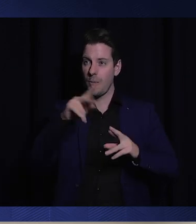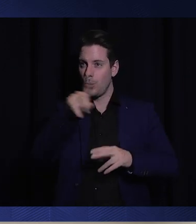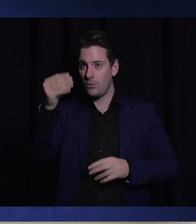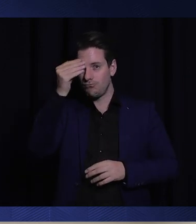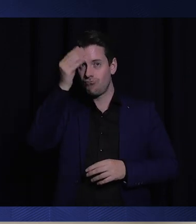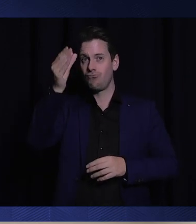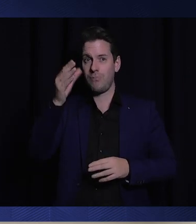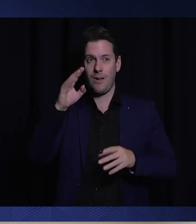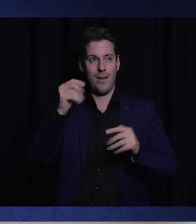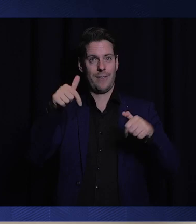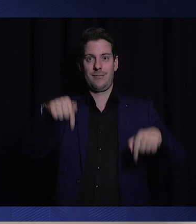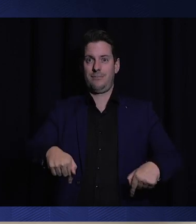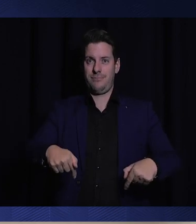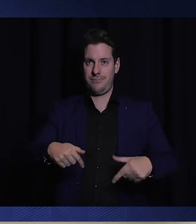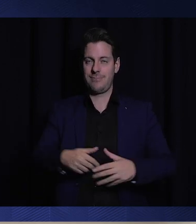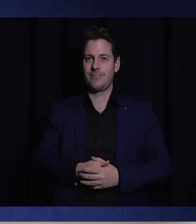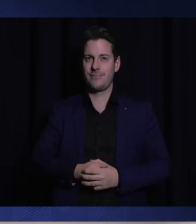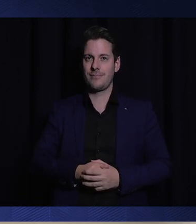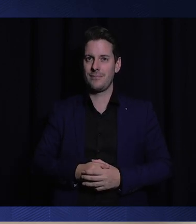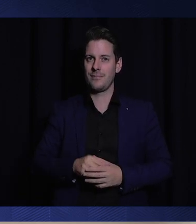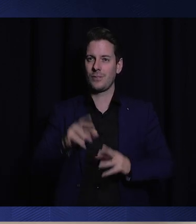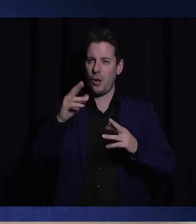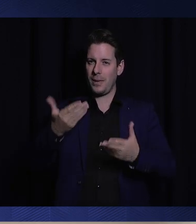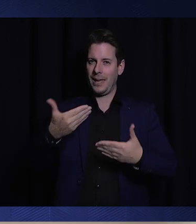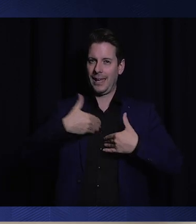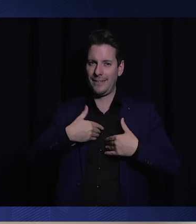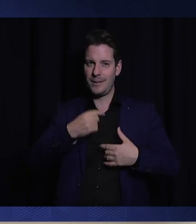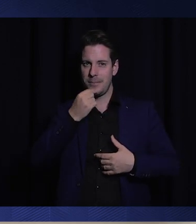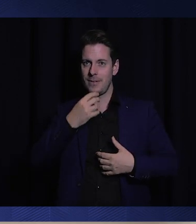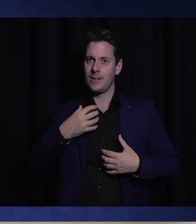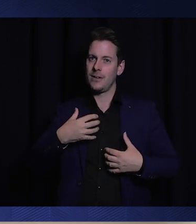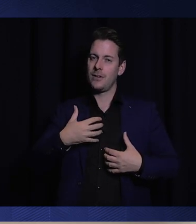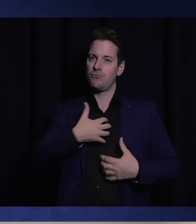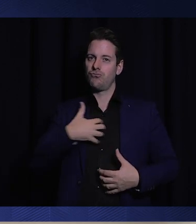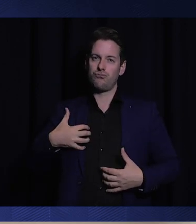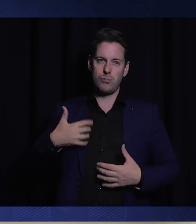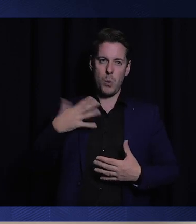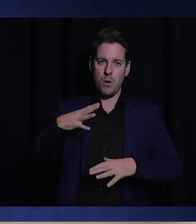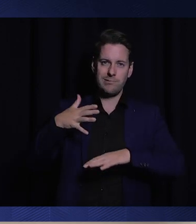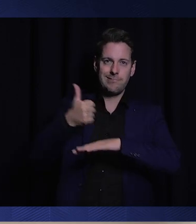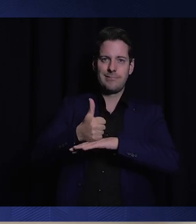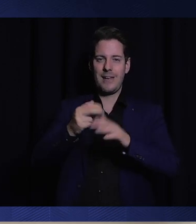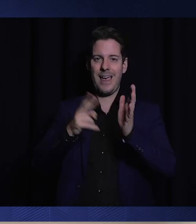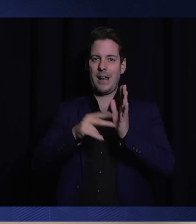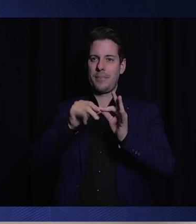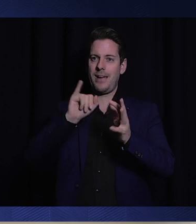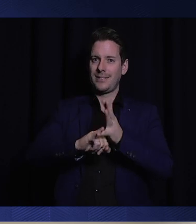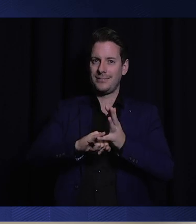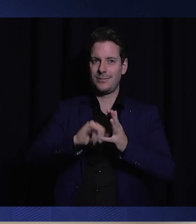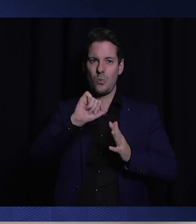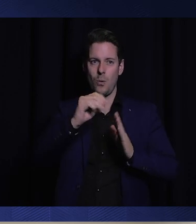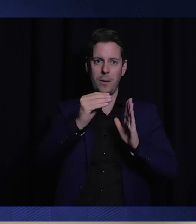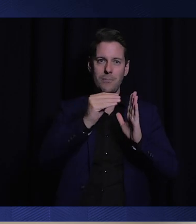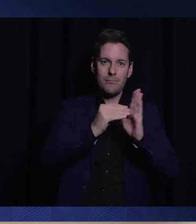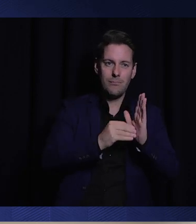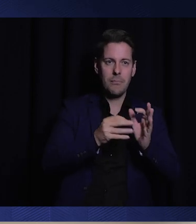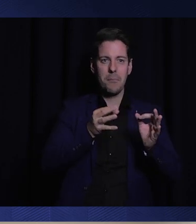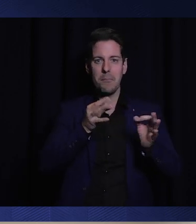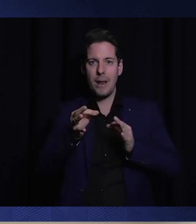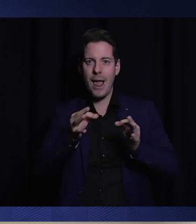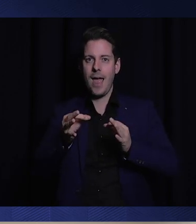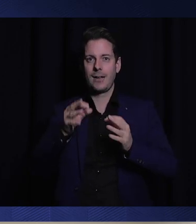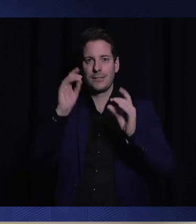Thanks. I just want to carry on with that question to Ms. Panmini in terms of your policy development and translating into practice, how you